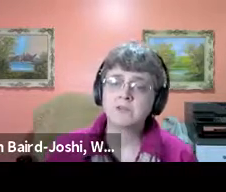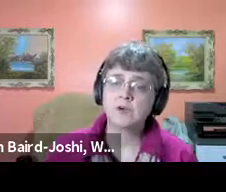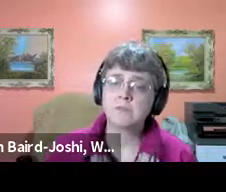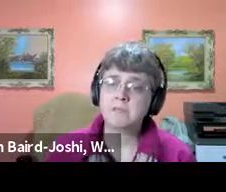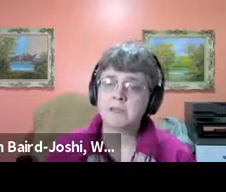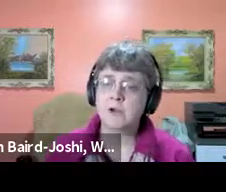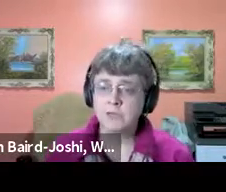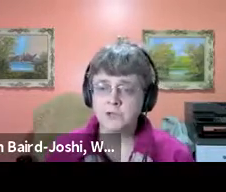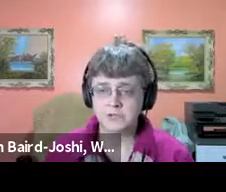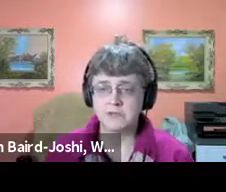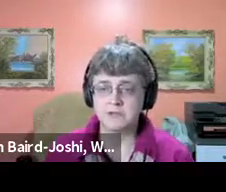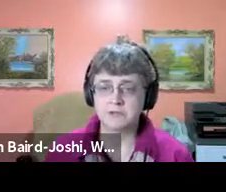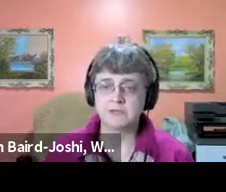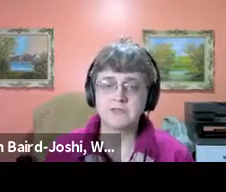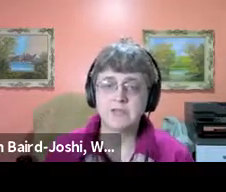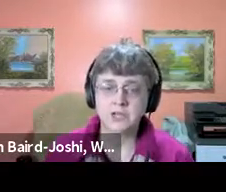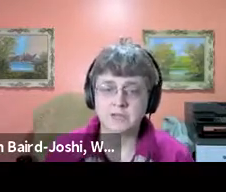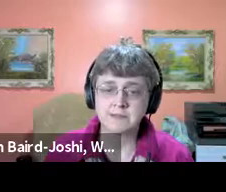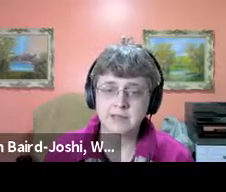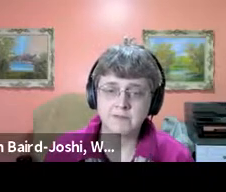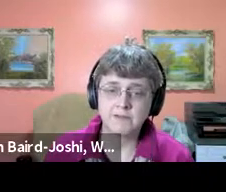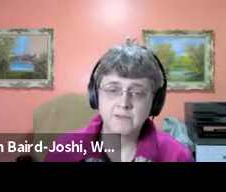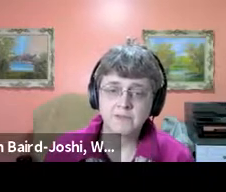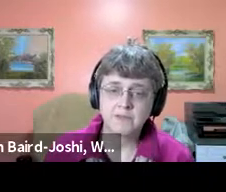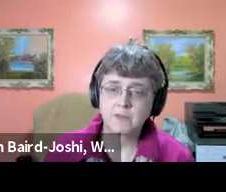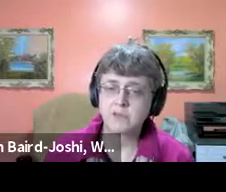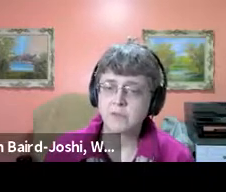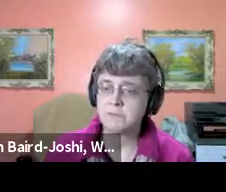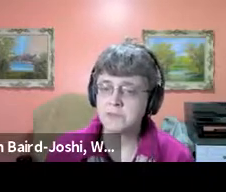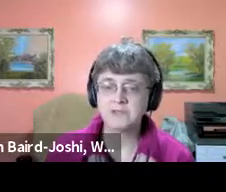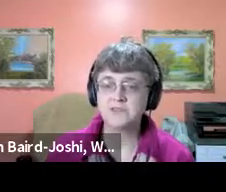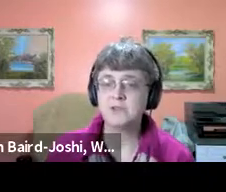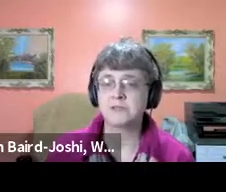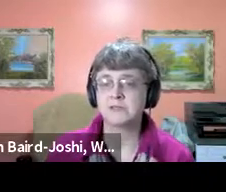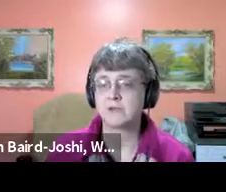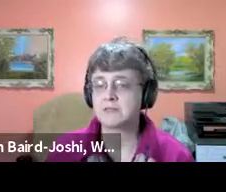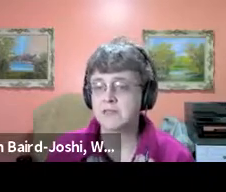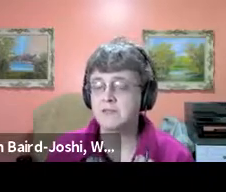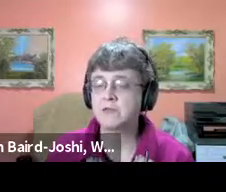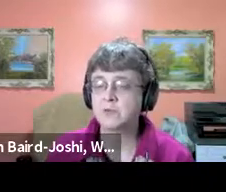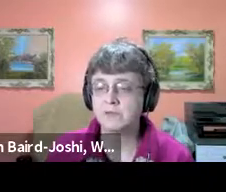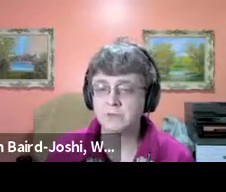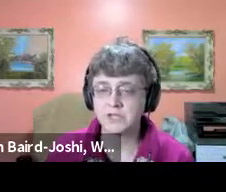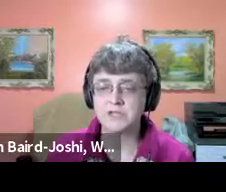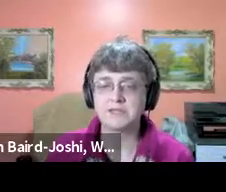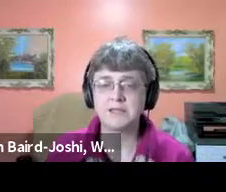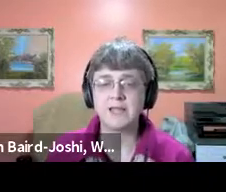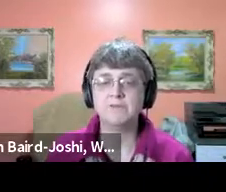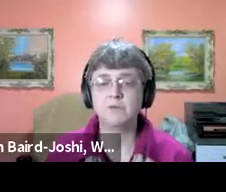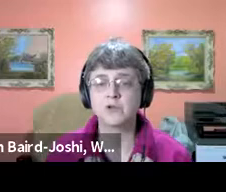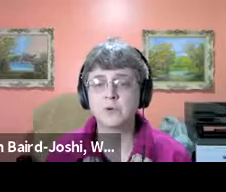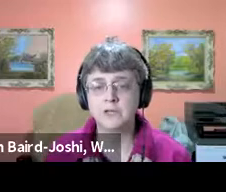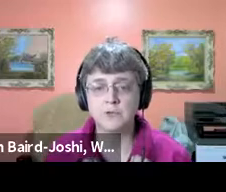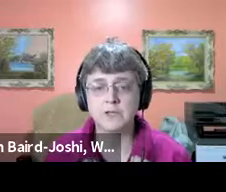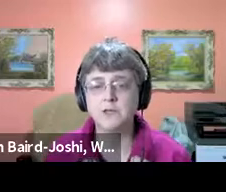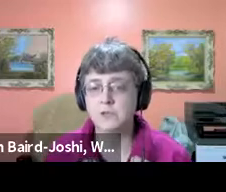Adults at school may be the only trusted adults in a child's life. There are more than 1 million students in grades K through 12 in Washington State for